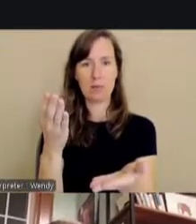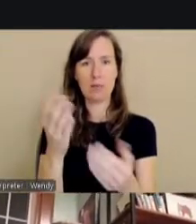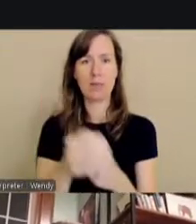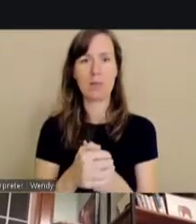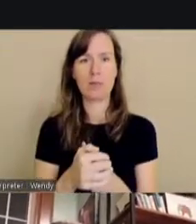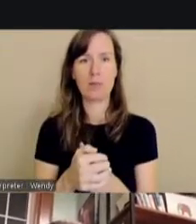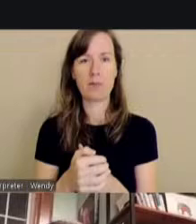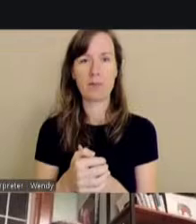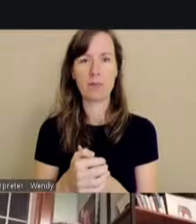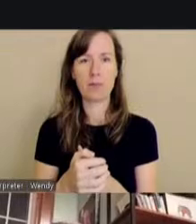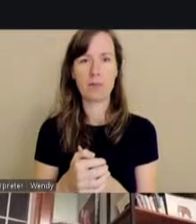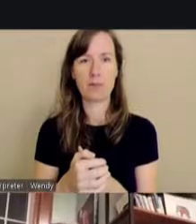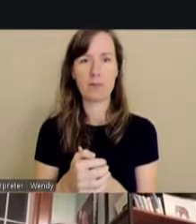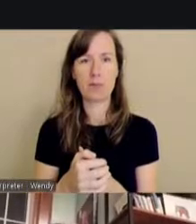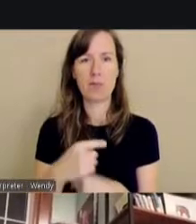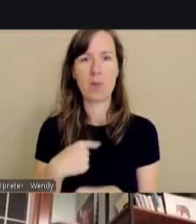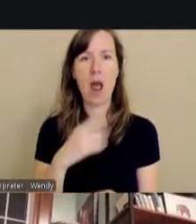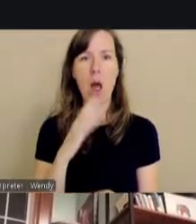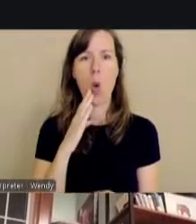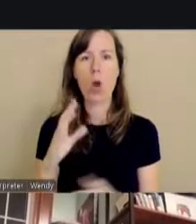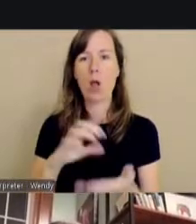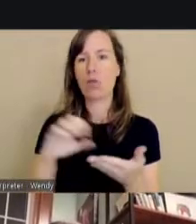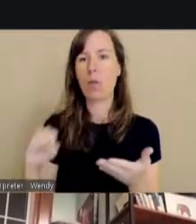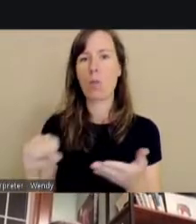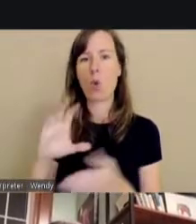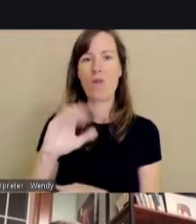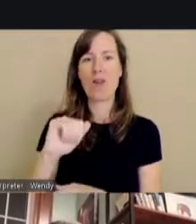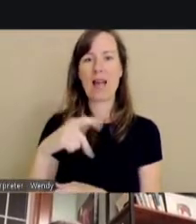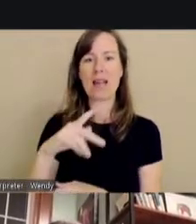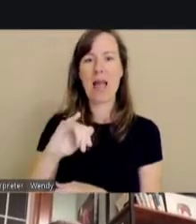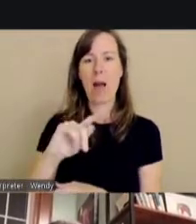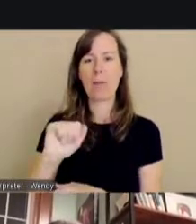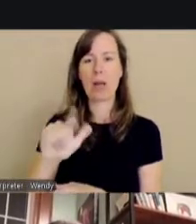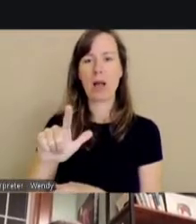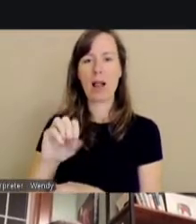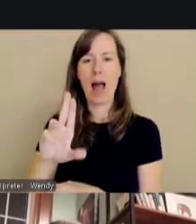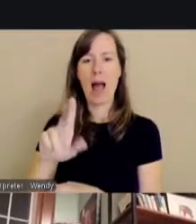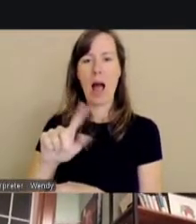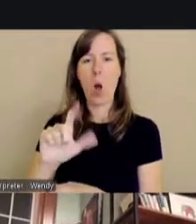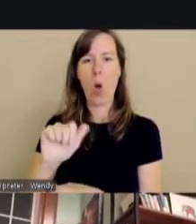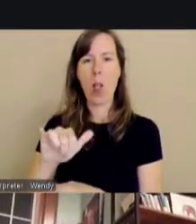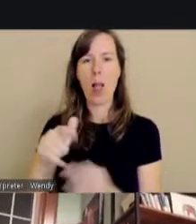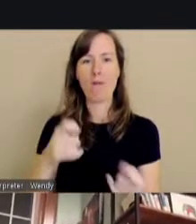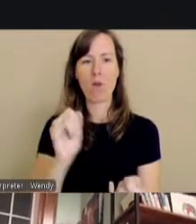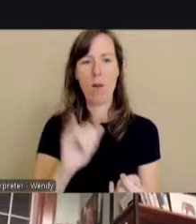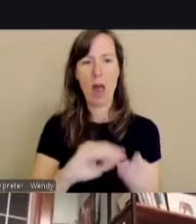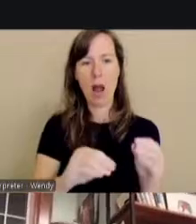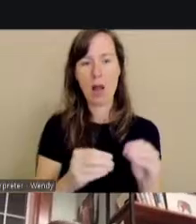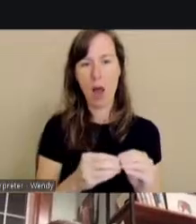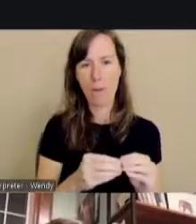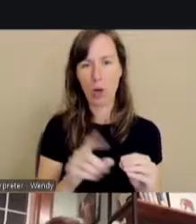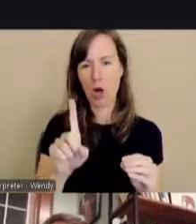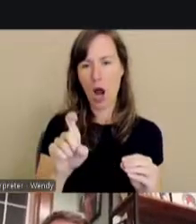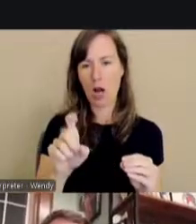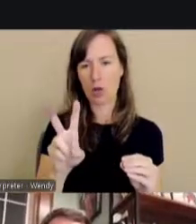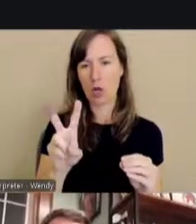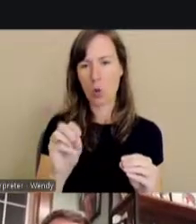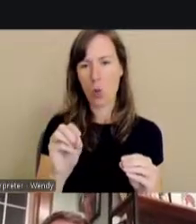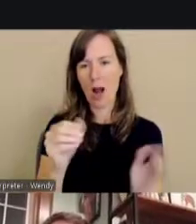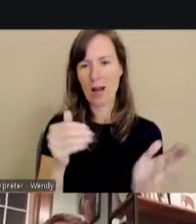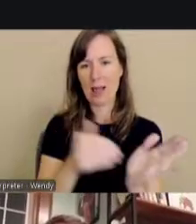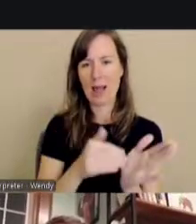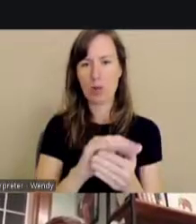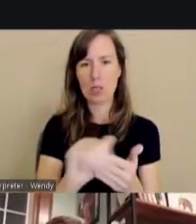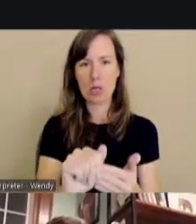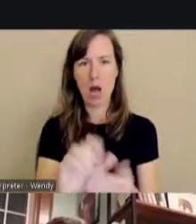I'm gonna remove the capital outlay out of that number, Delane, the $120,000